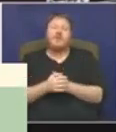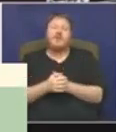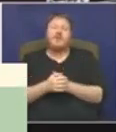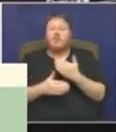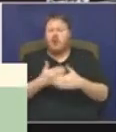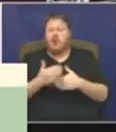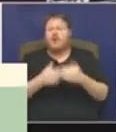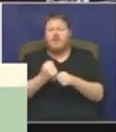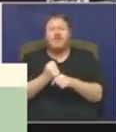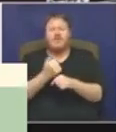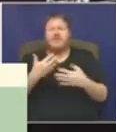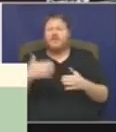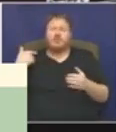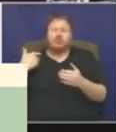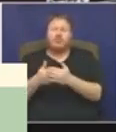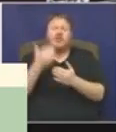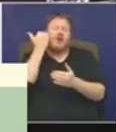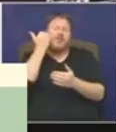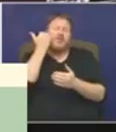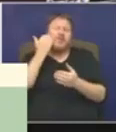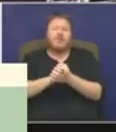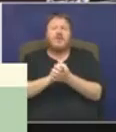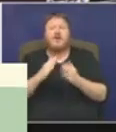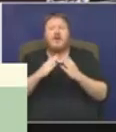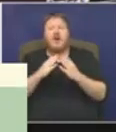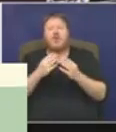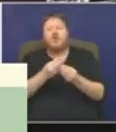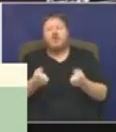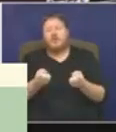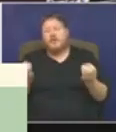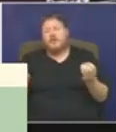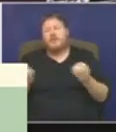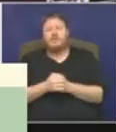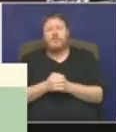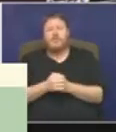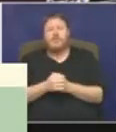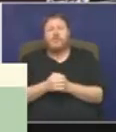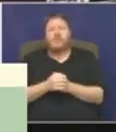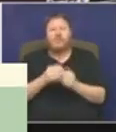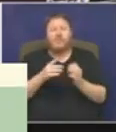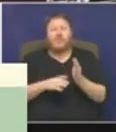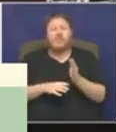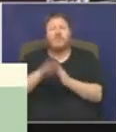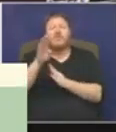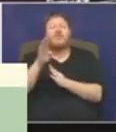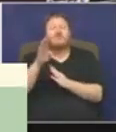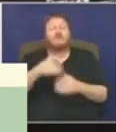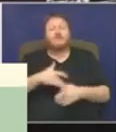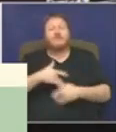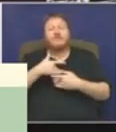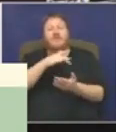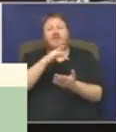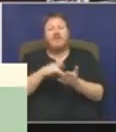and government remains committed to delivering housing solutions and improving the living conditions under which our